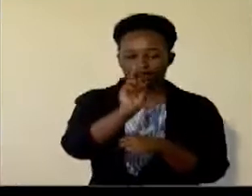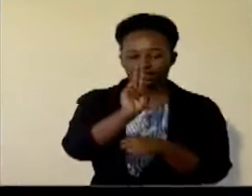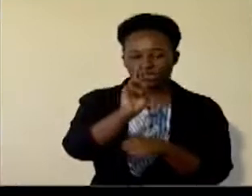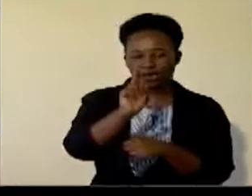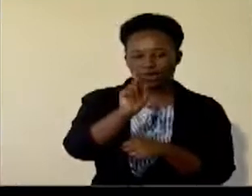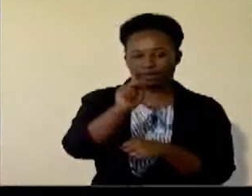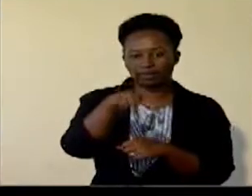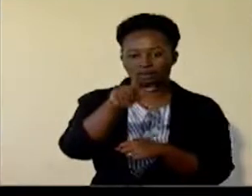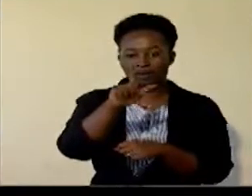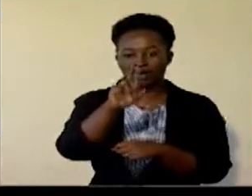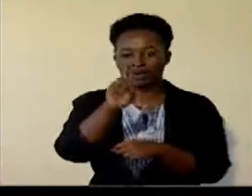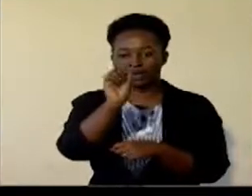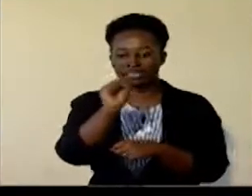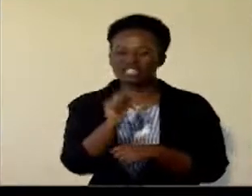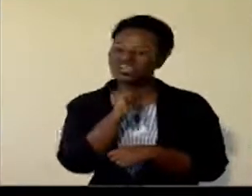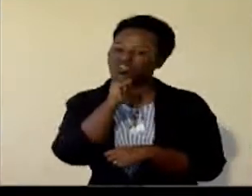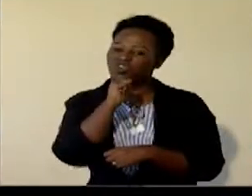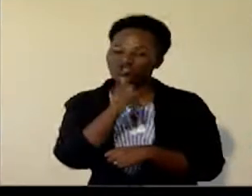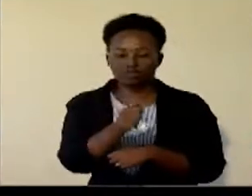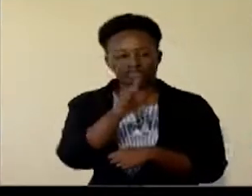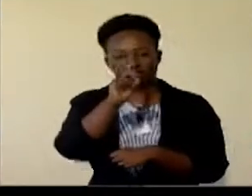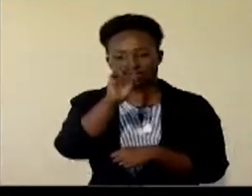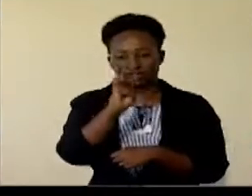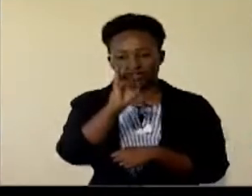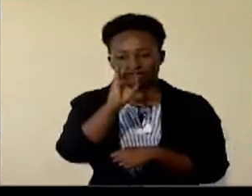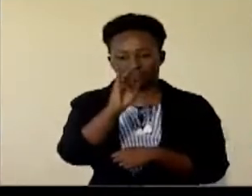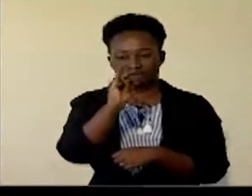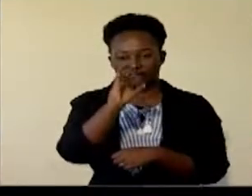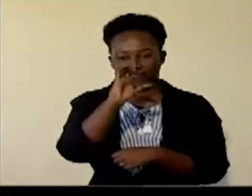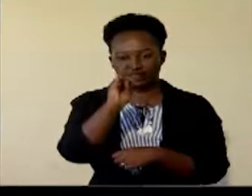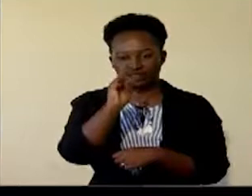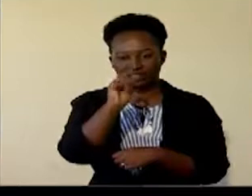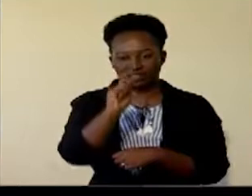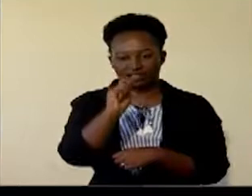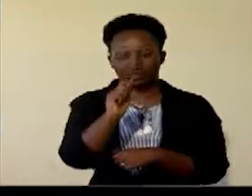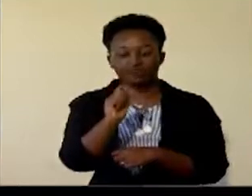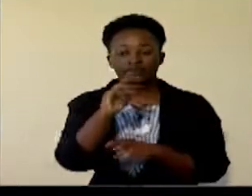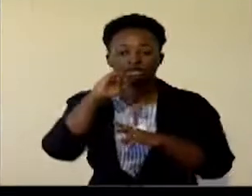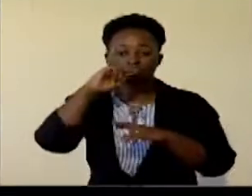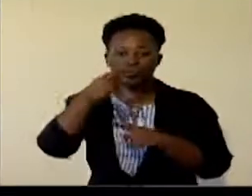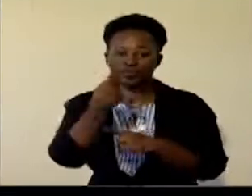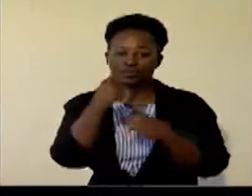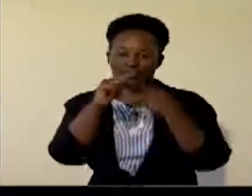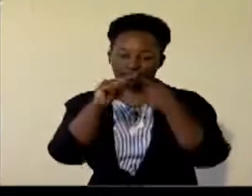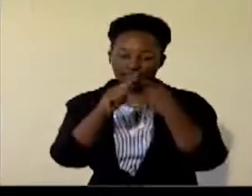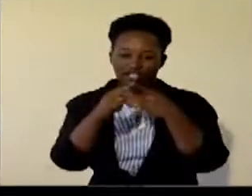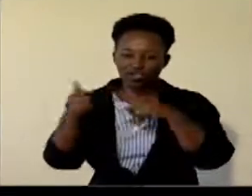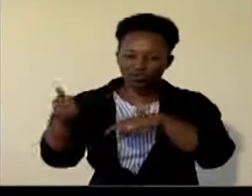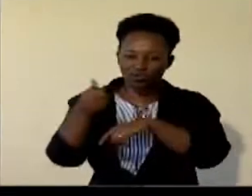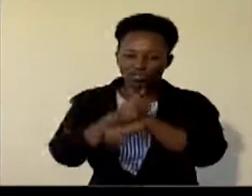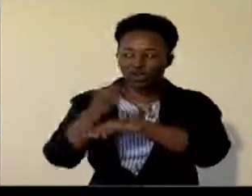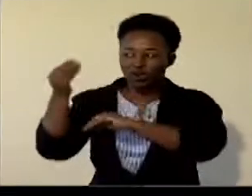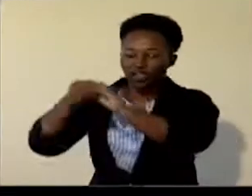a deficit? One of the solutions to balance of payment deficit, establishing export